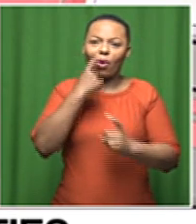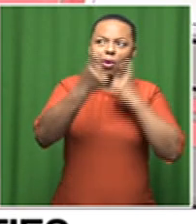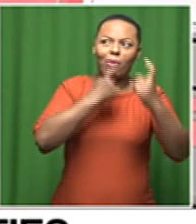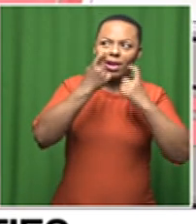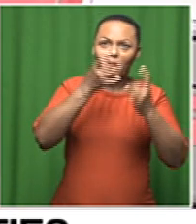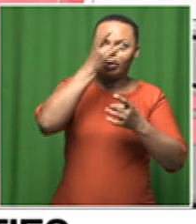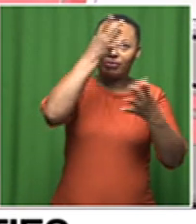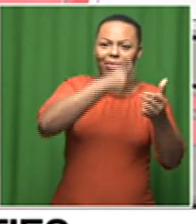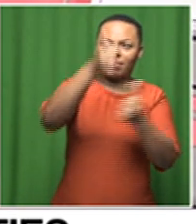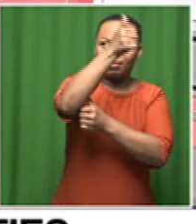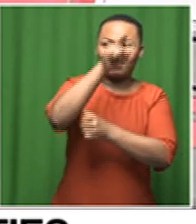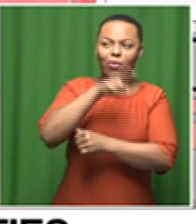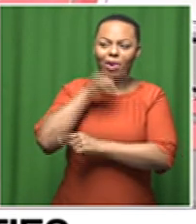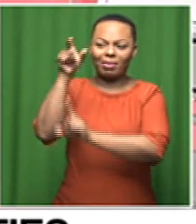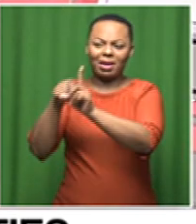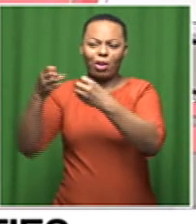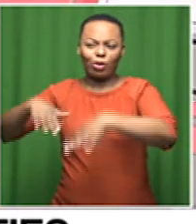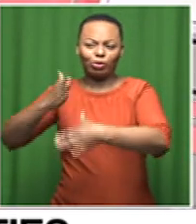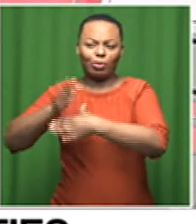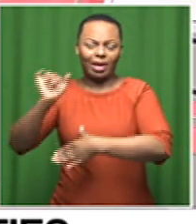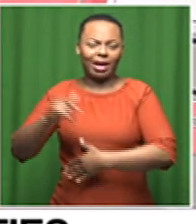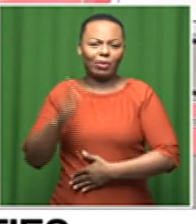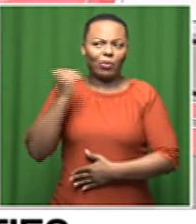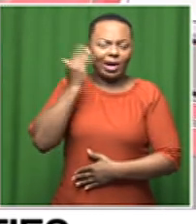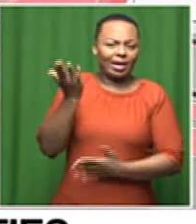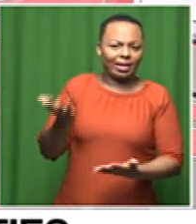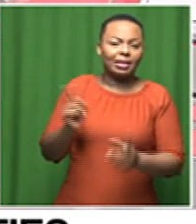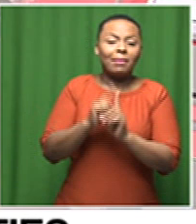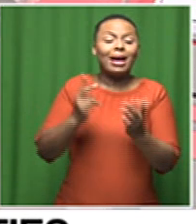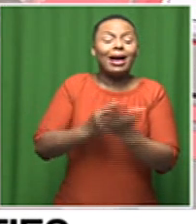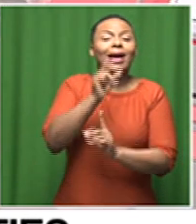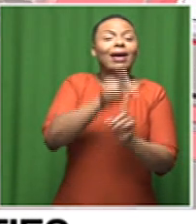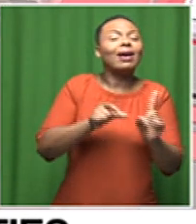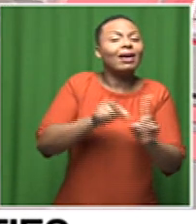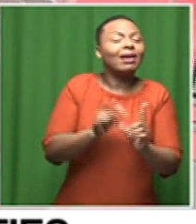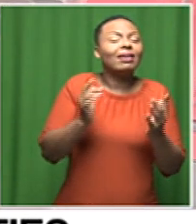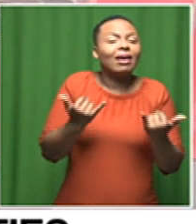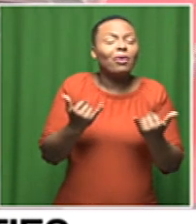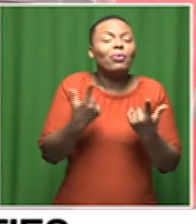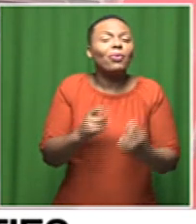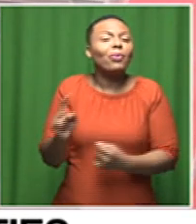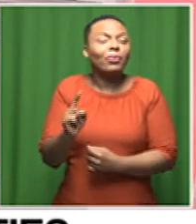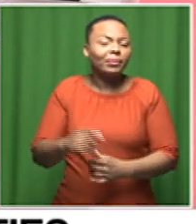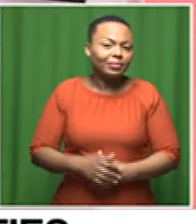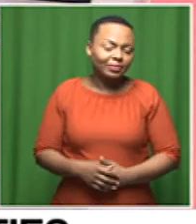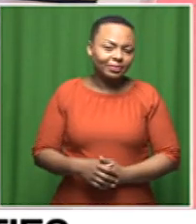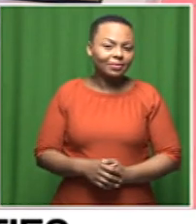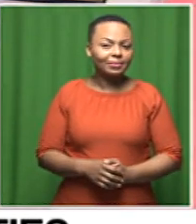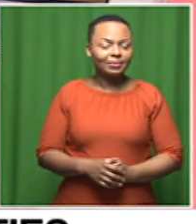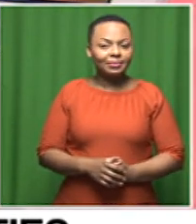anyway because, people's jobs and things such as that. But in terms of patient rights, what are your rights in that situation?